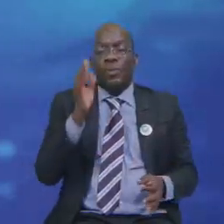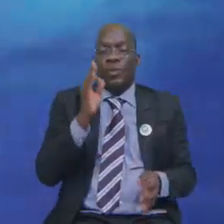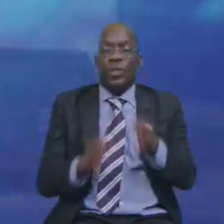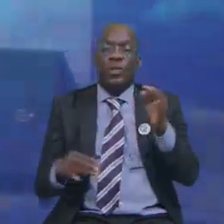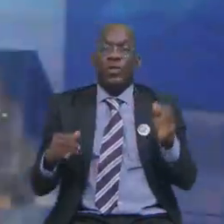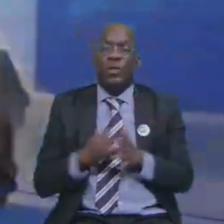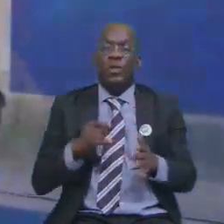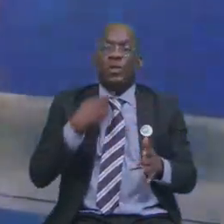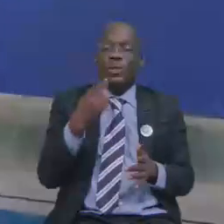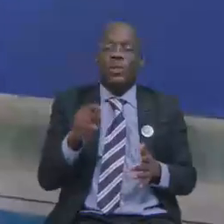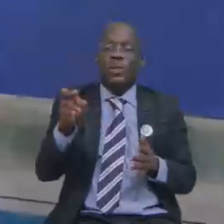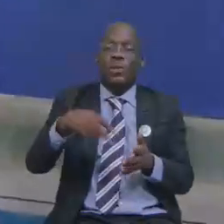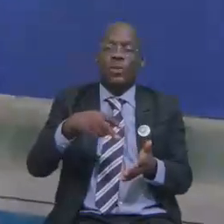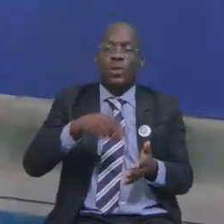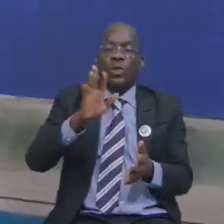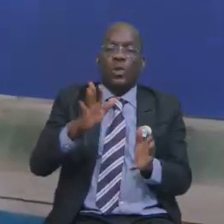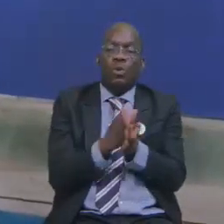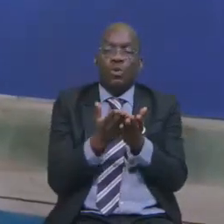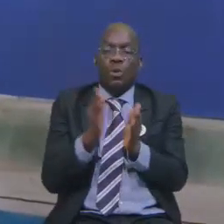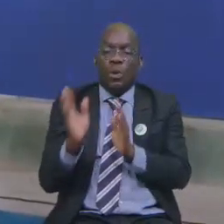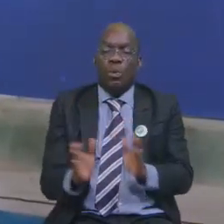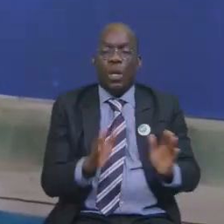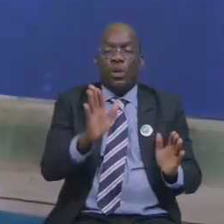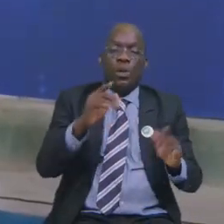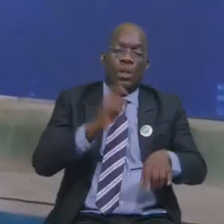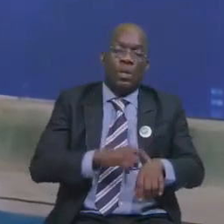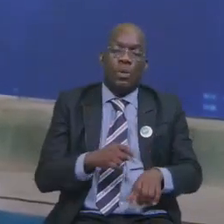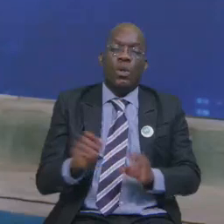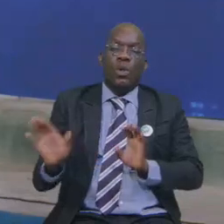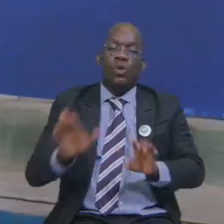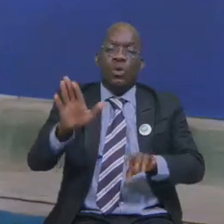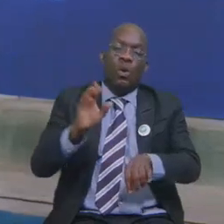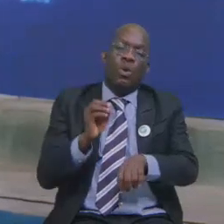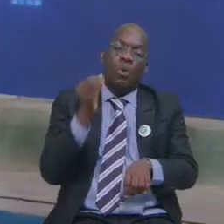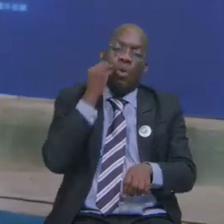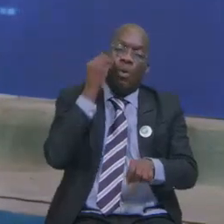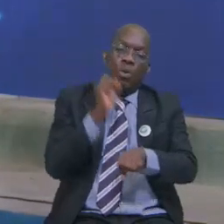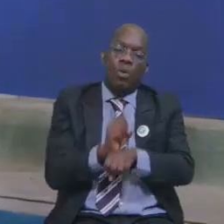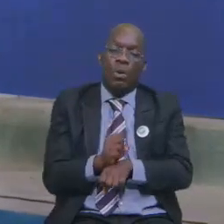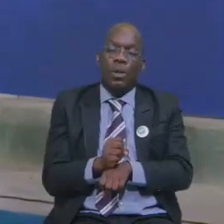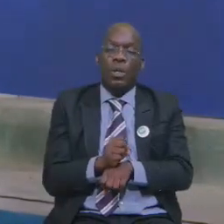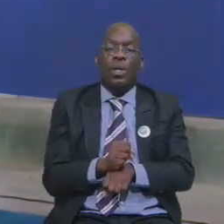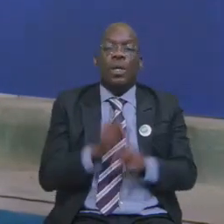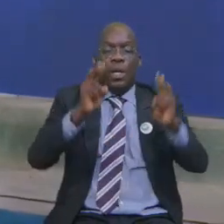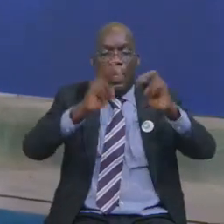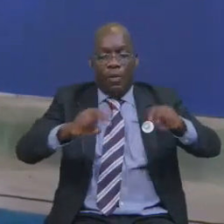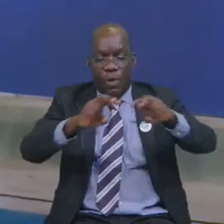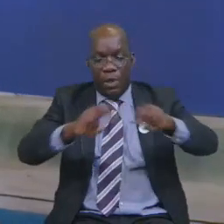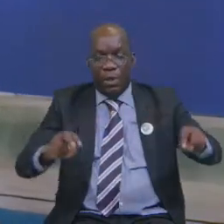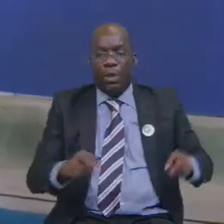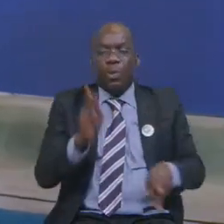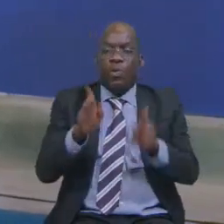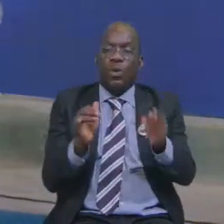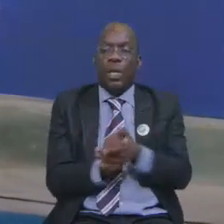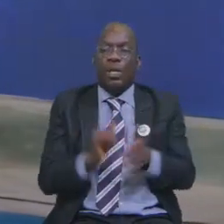book, plan your time, do your assignment, investigate those who have succeeded,